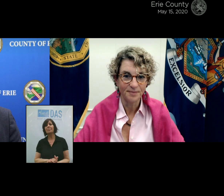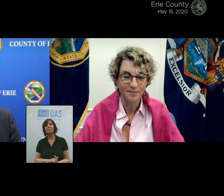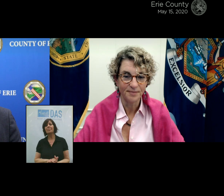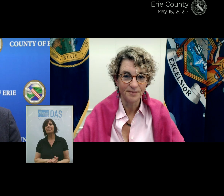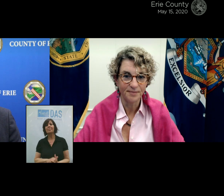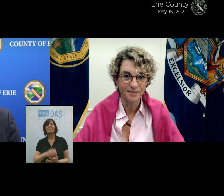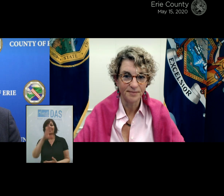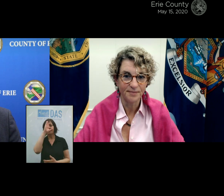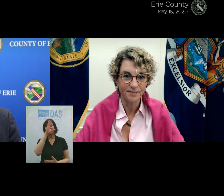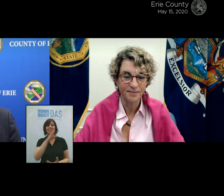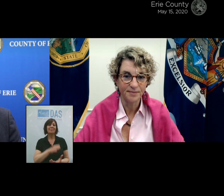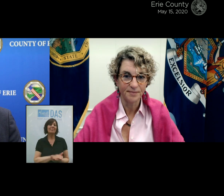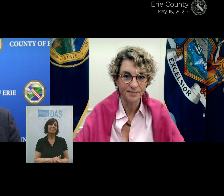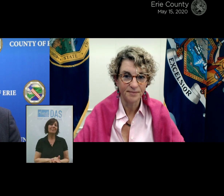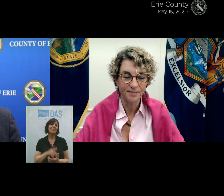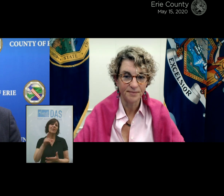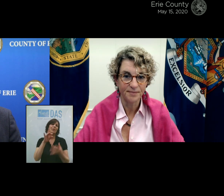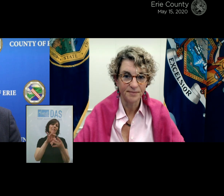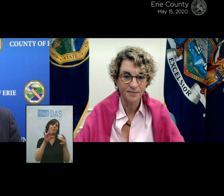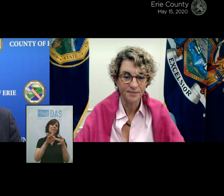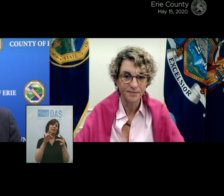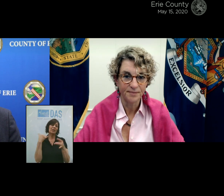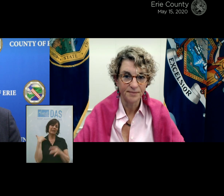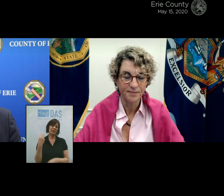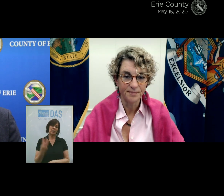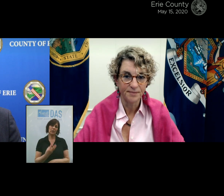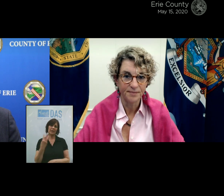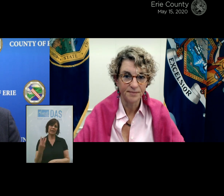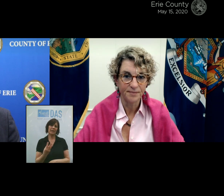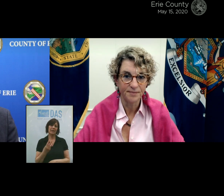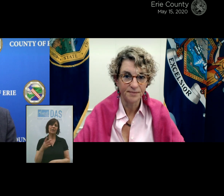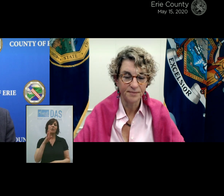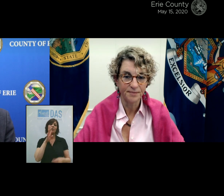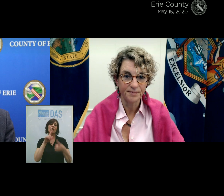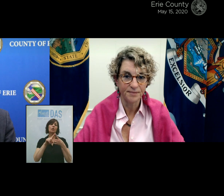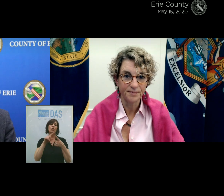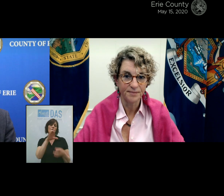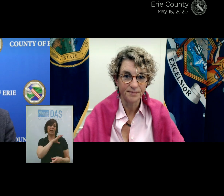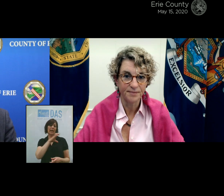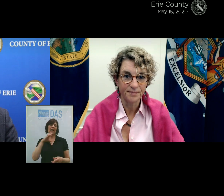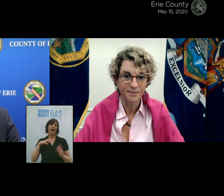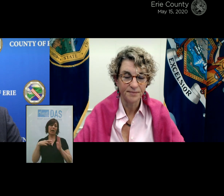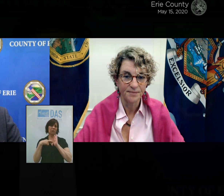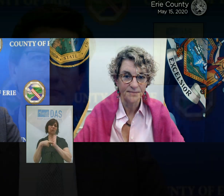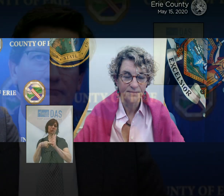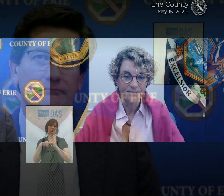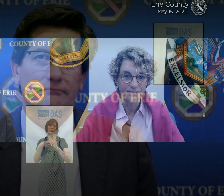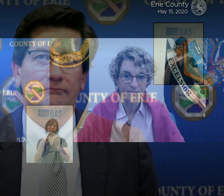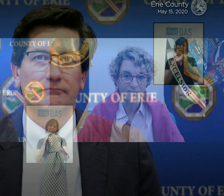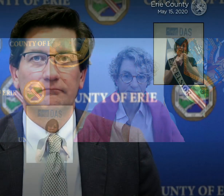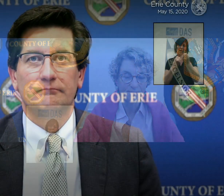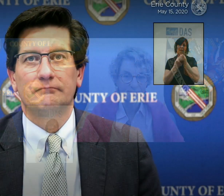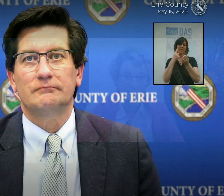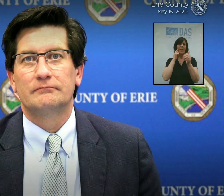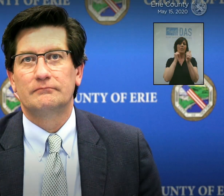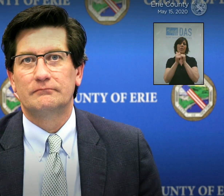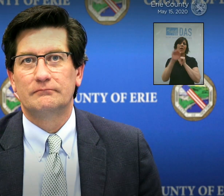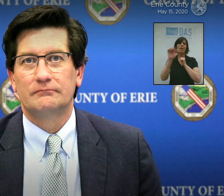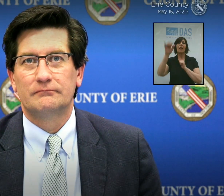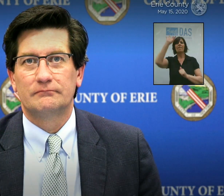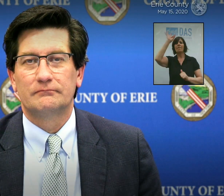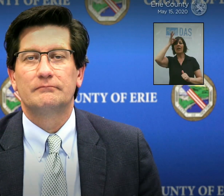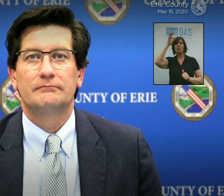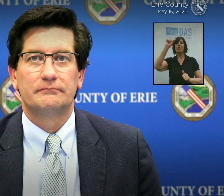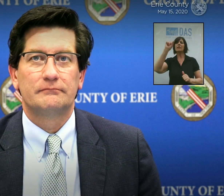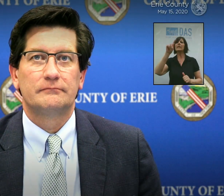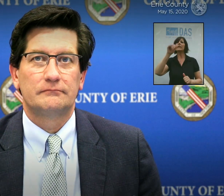Hey, Mark, hope all is well. You mentioned on Wednesday that you'd be talking to congressional representatives and advocating for the passage of another federal